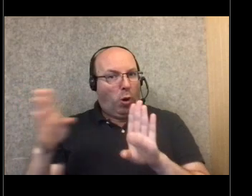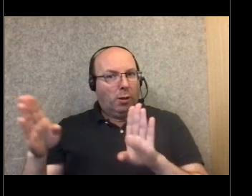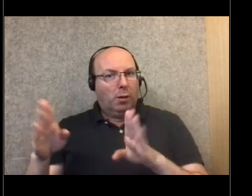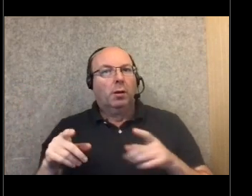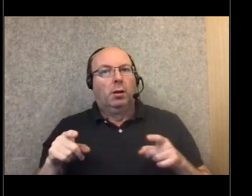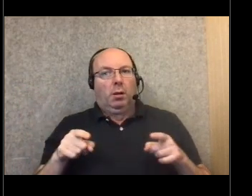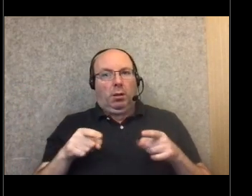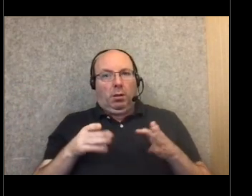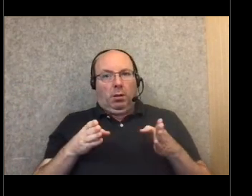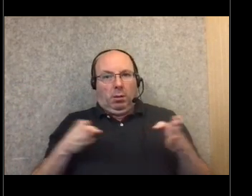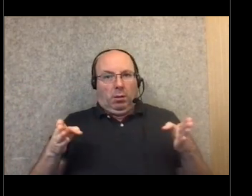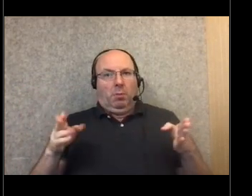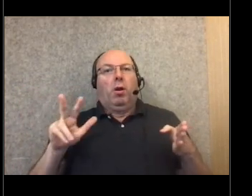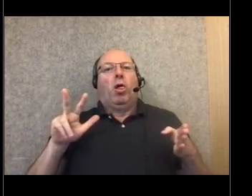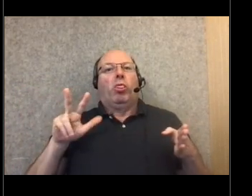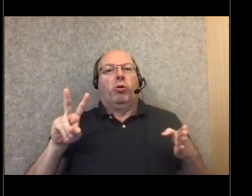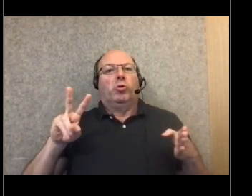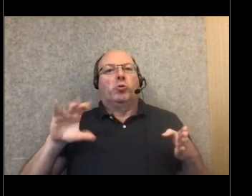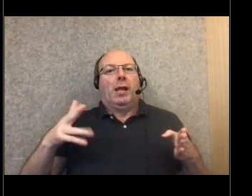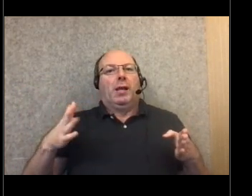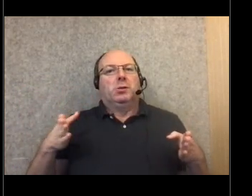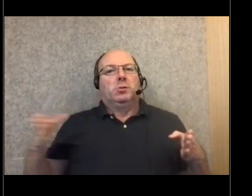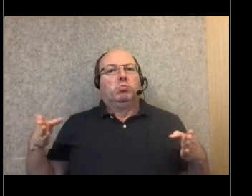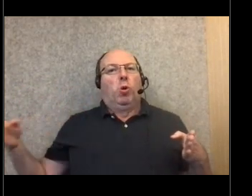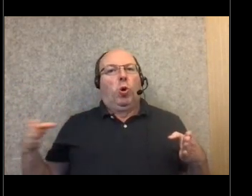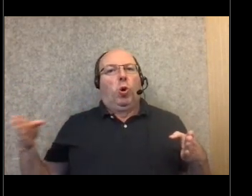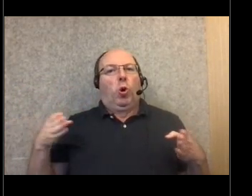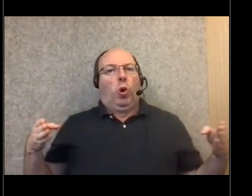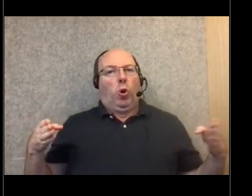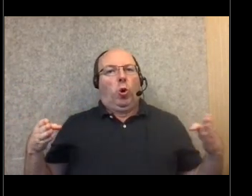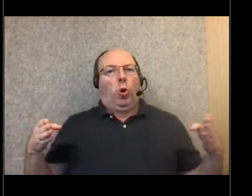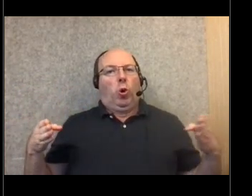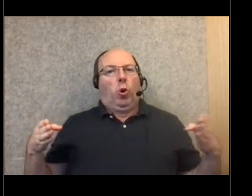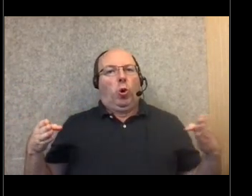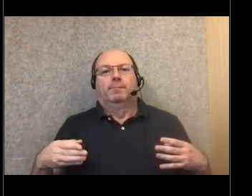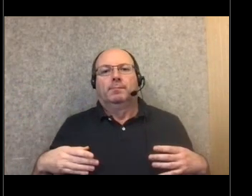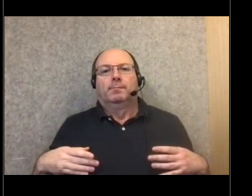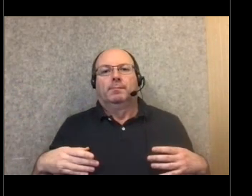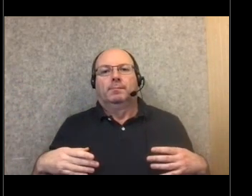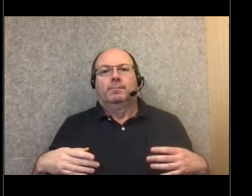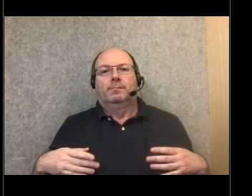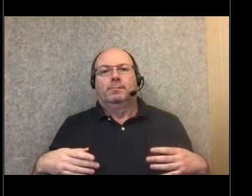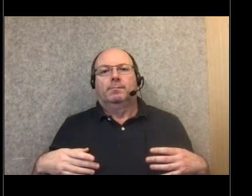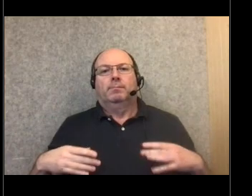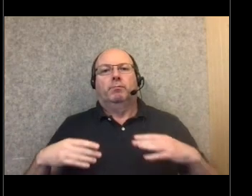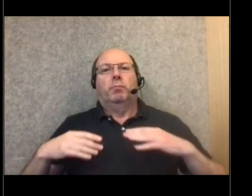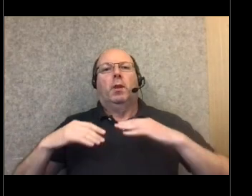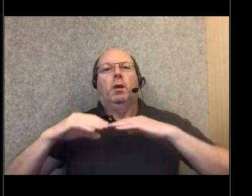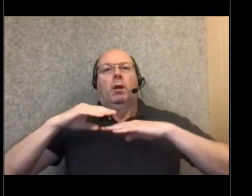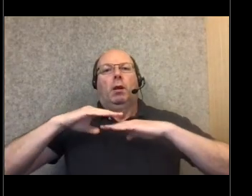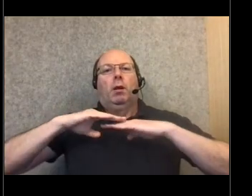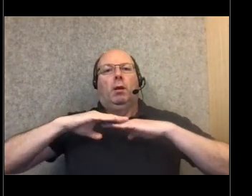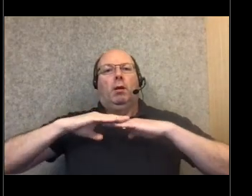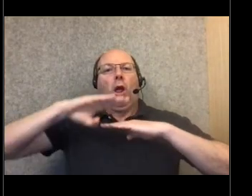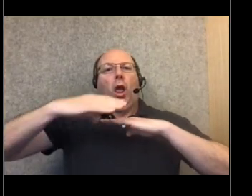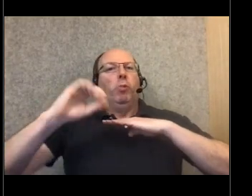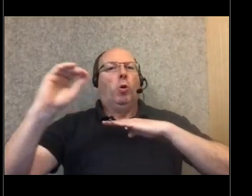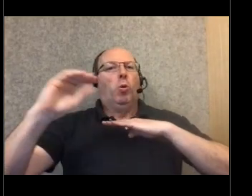of 32 inches, low or no threshold, clear maneuvering